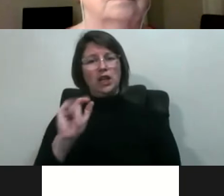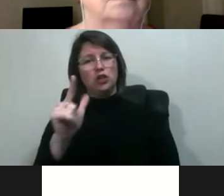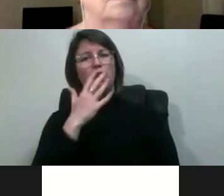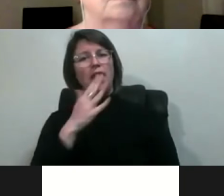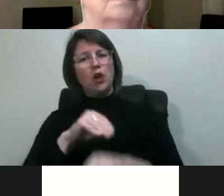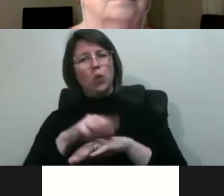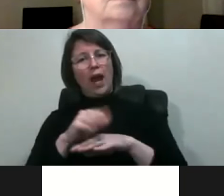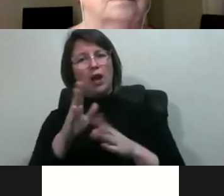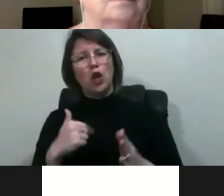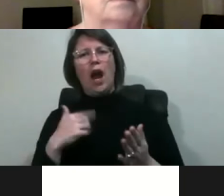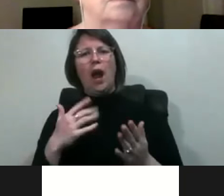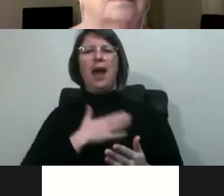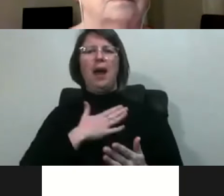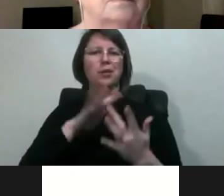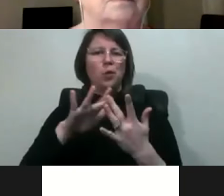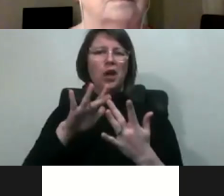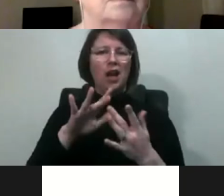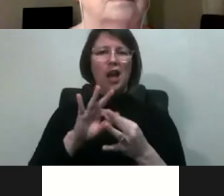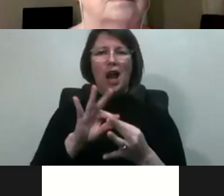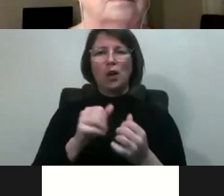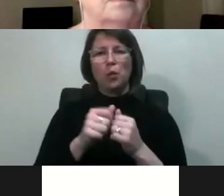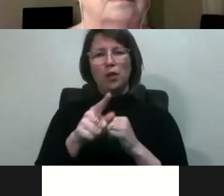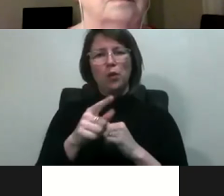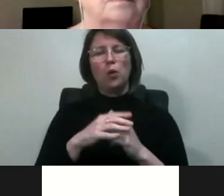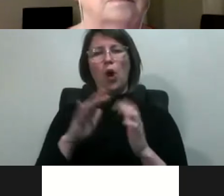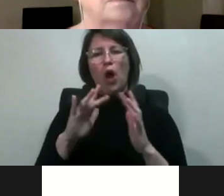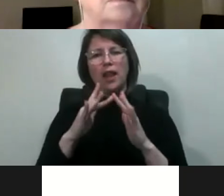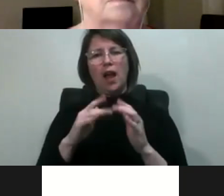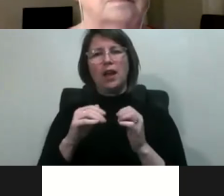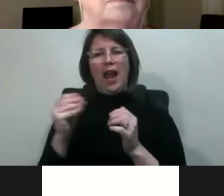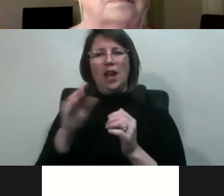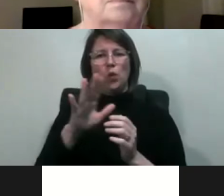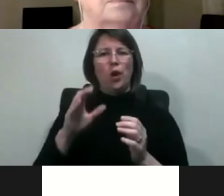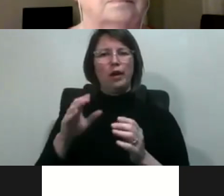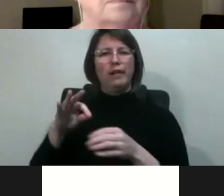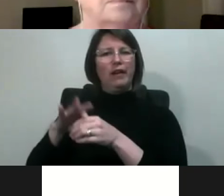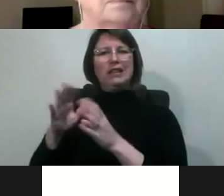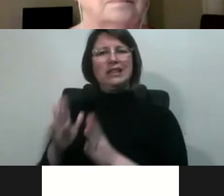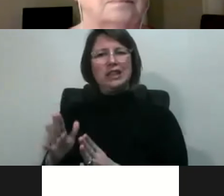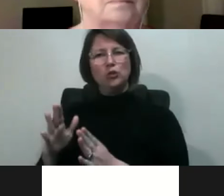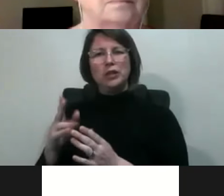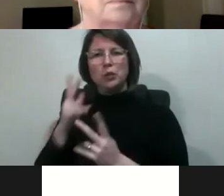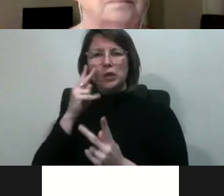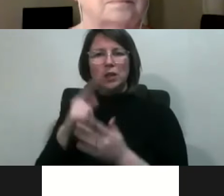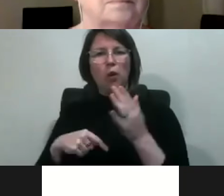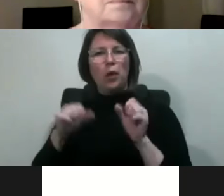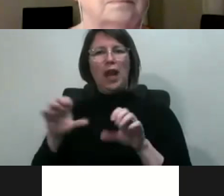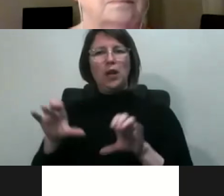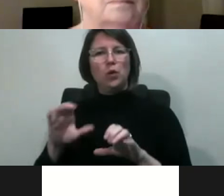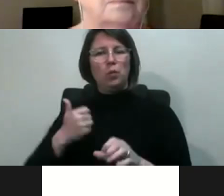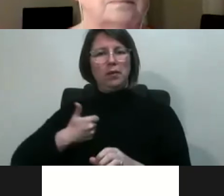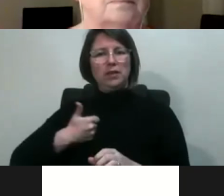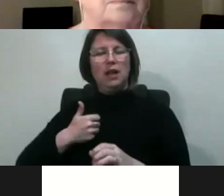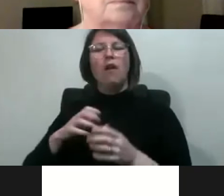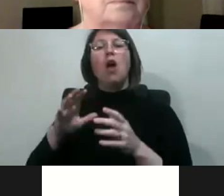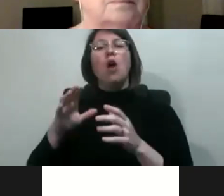I'm happy to connect with you online to see how we can help your constituent regarding this and see what we can do on our end. So I'll be following up